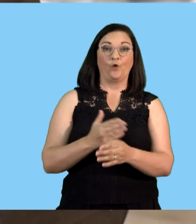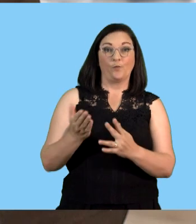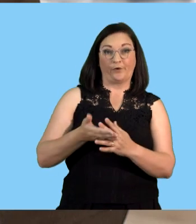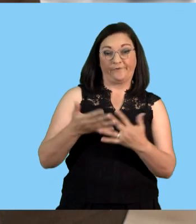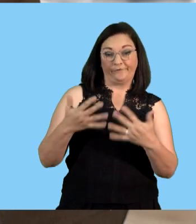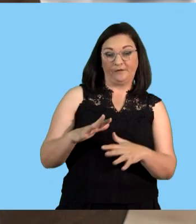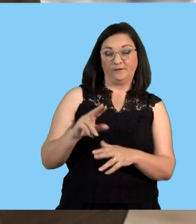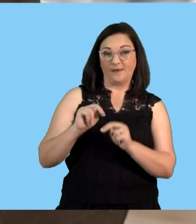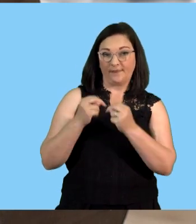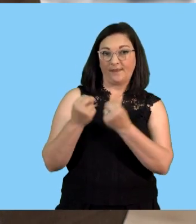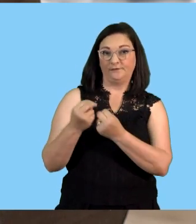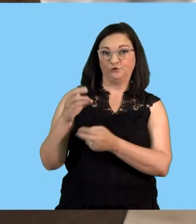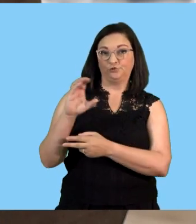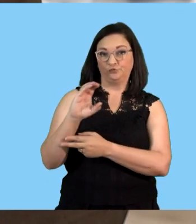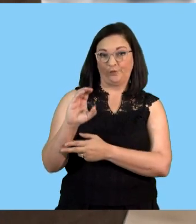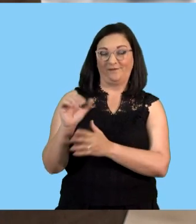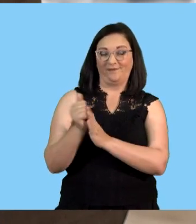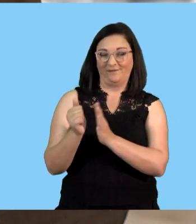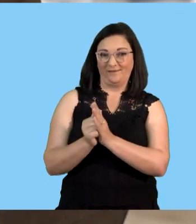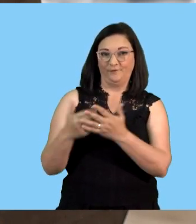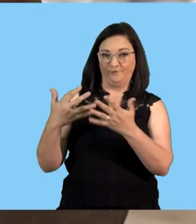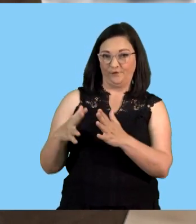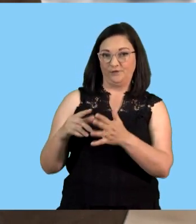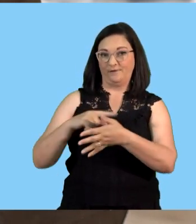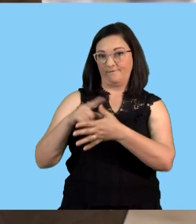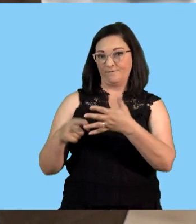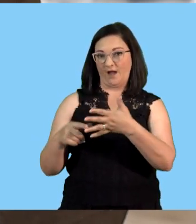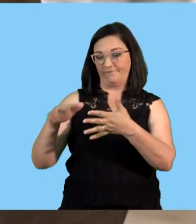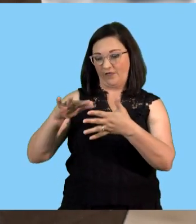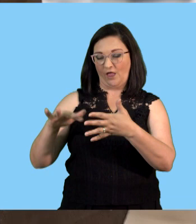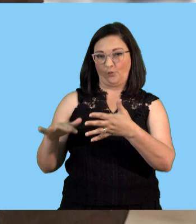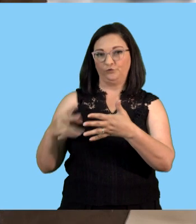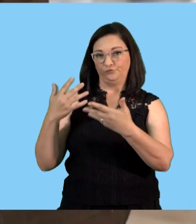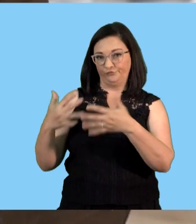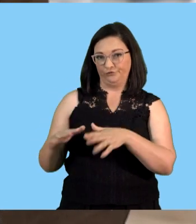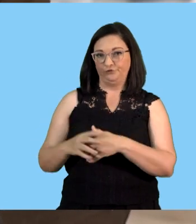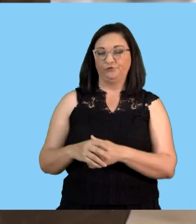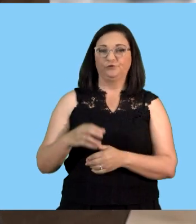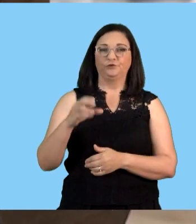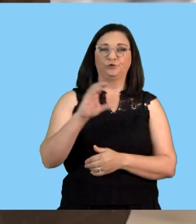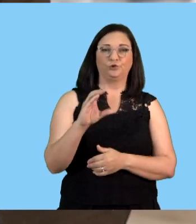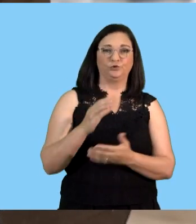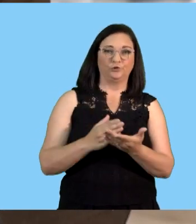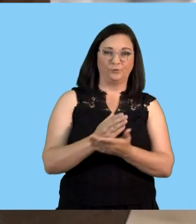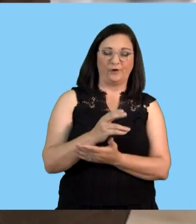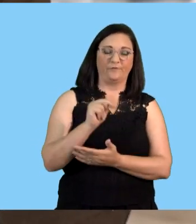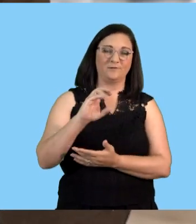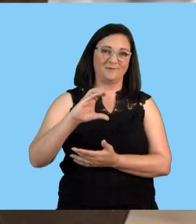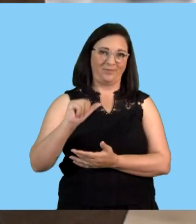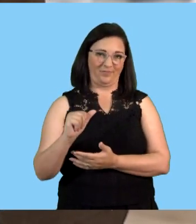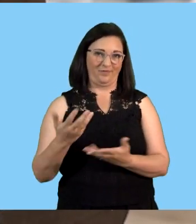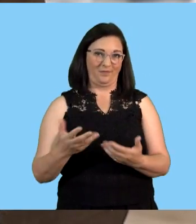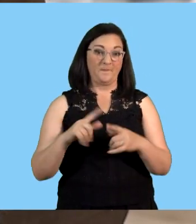National Credit Act and we looked at its 5 focus areas. We also looked at the consumer rights according to